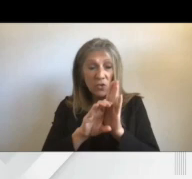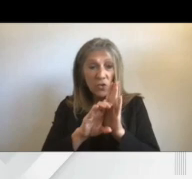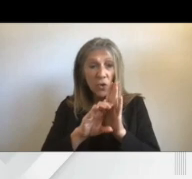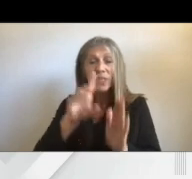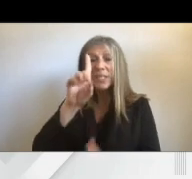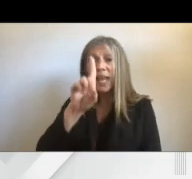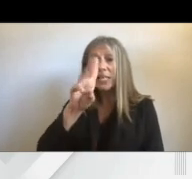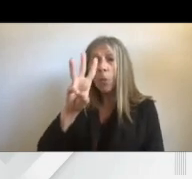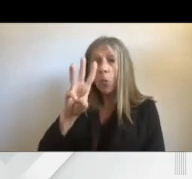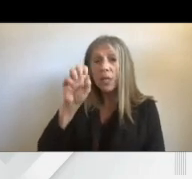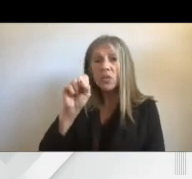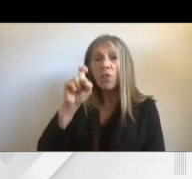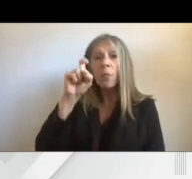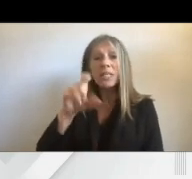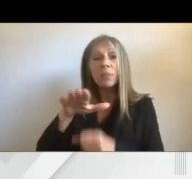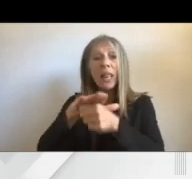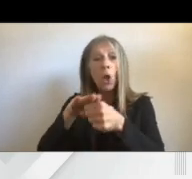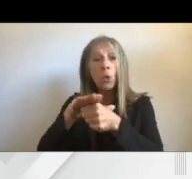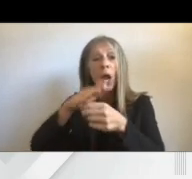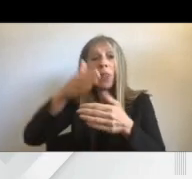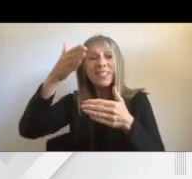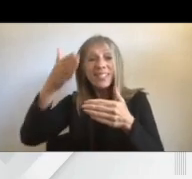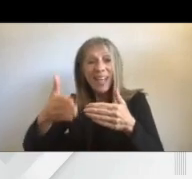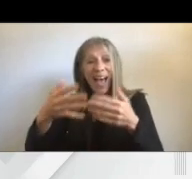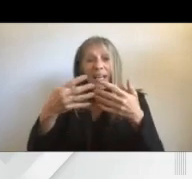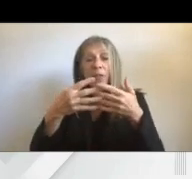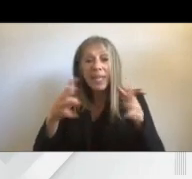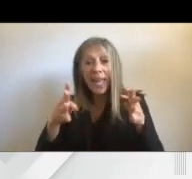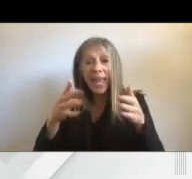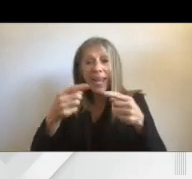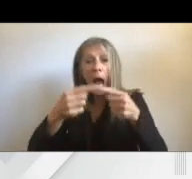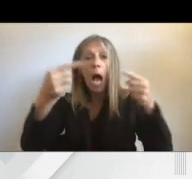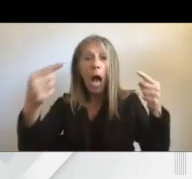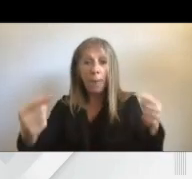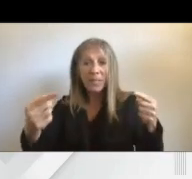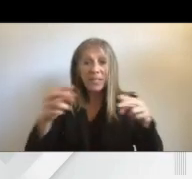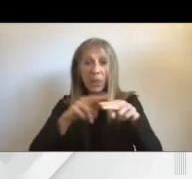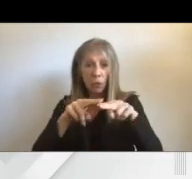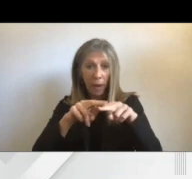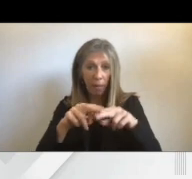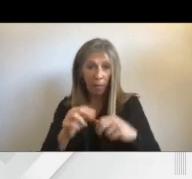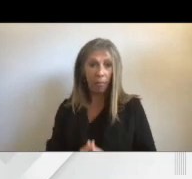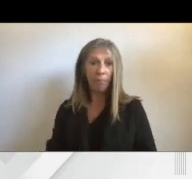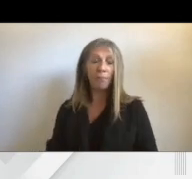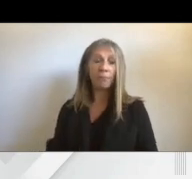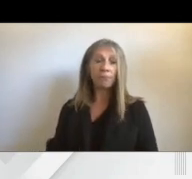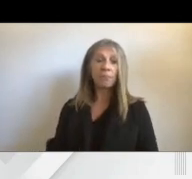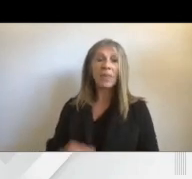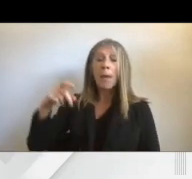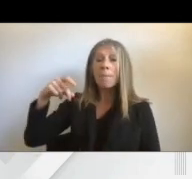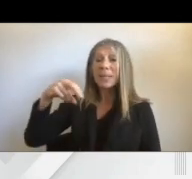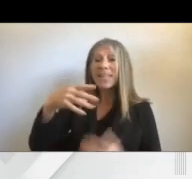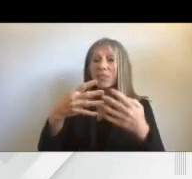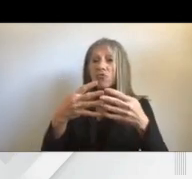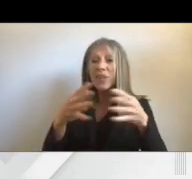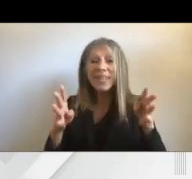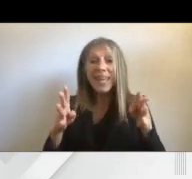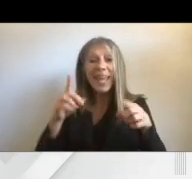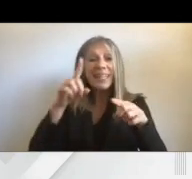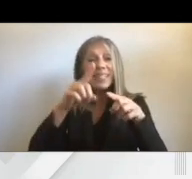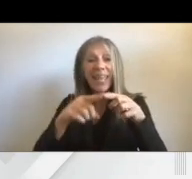it must have a center-to-center spacing of 1 to 6 inches minimum to 2.4 inches maximum, and a